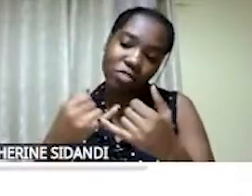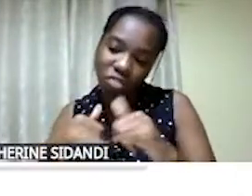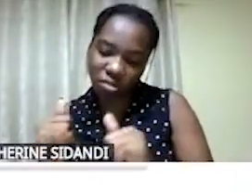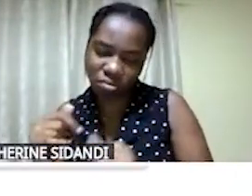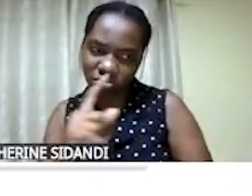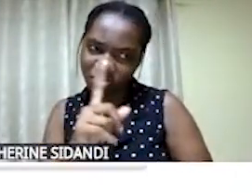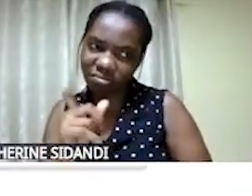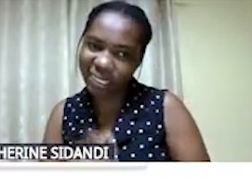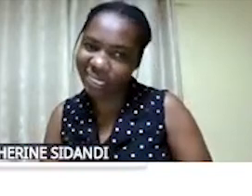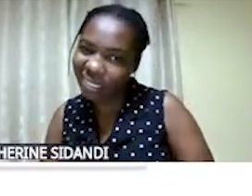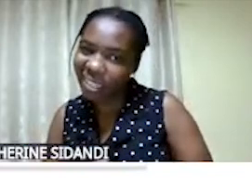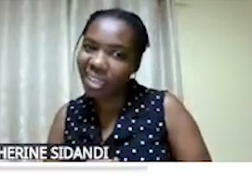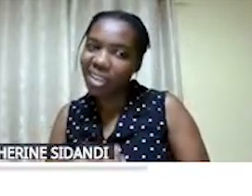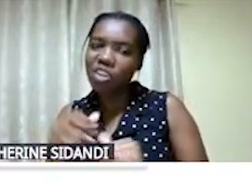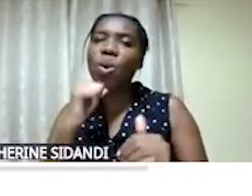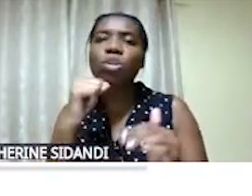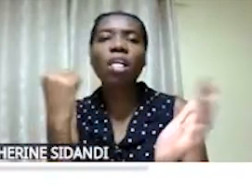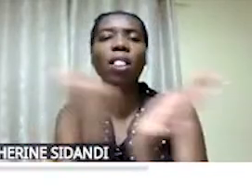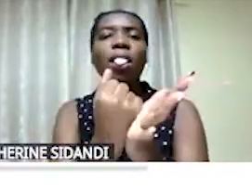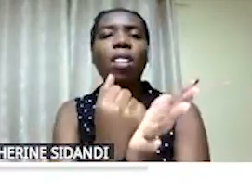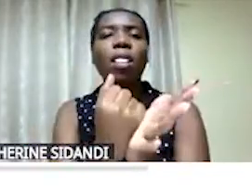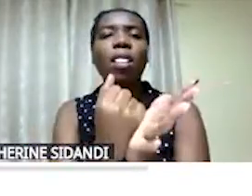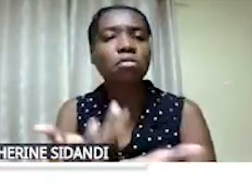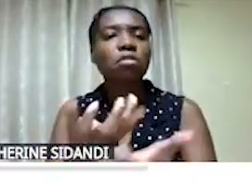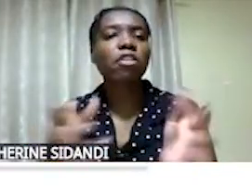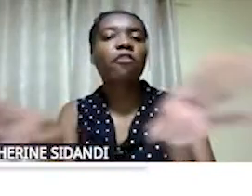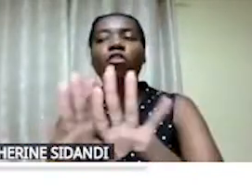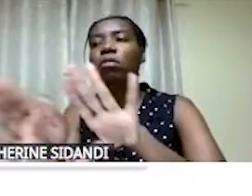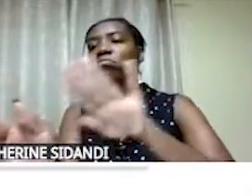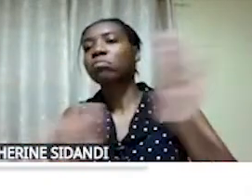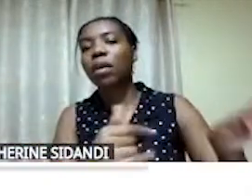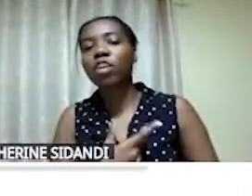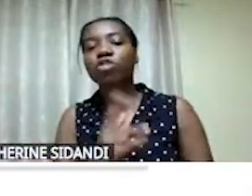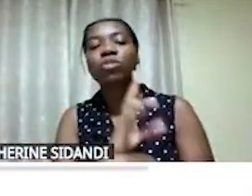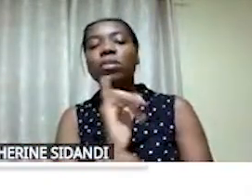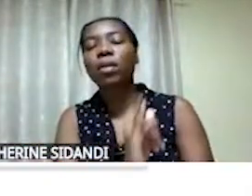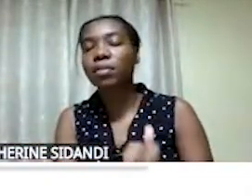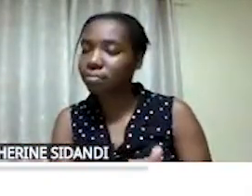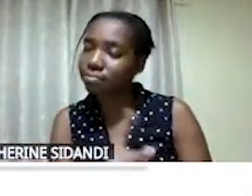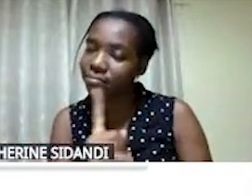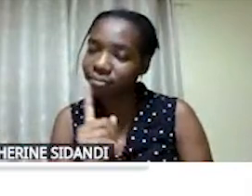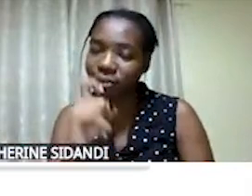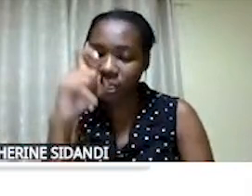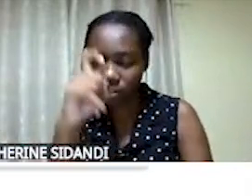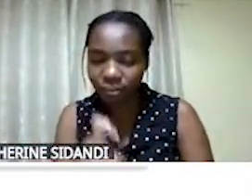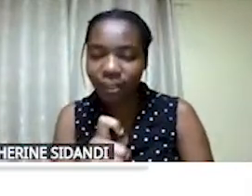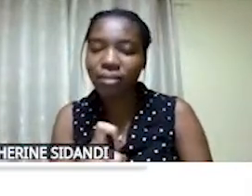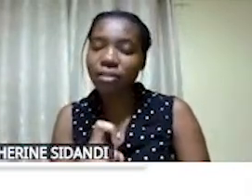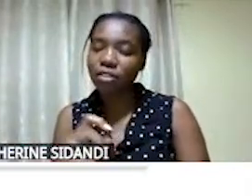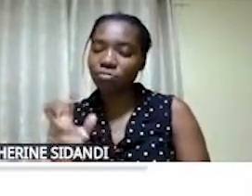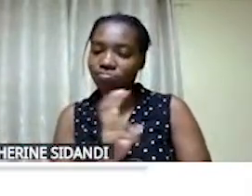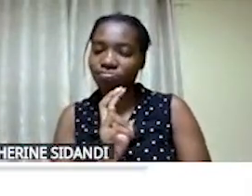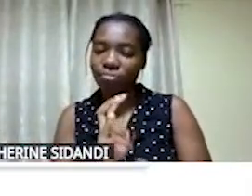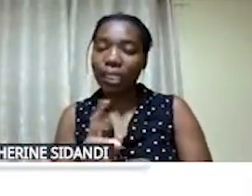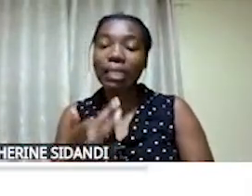strategy, don't put a stamp on it and close it and say this is what you're going to use. Still put it very close to you and test the